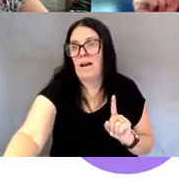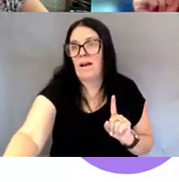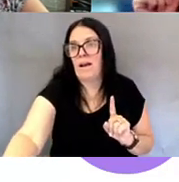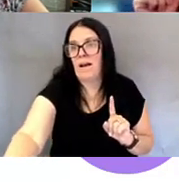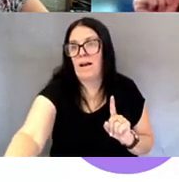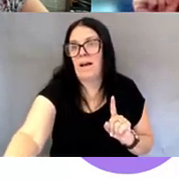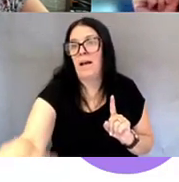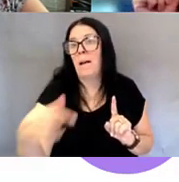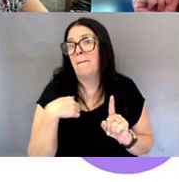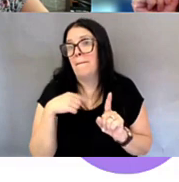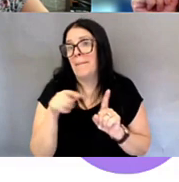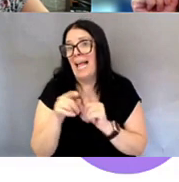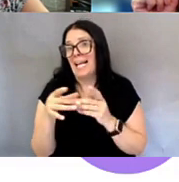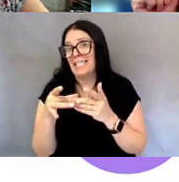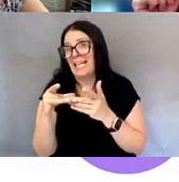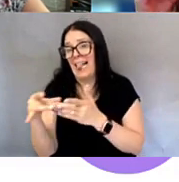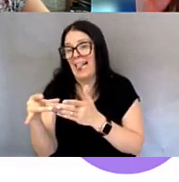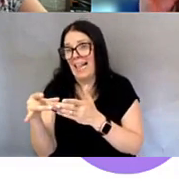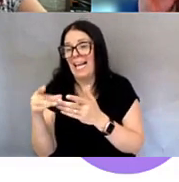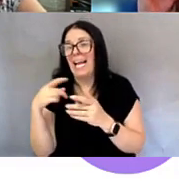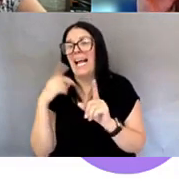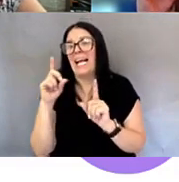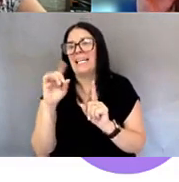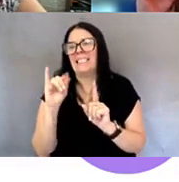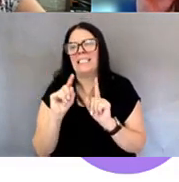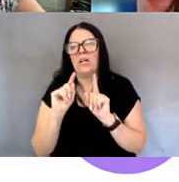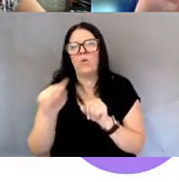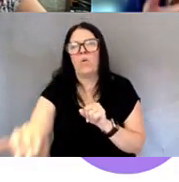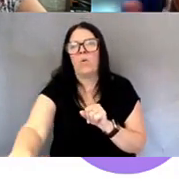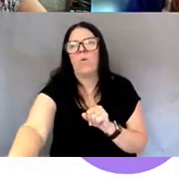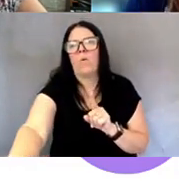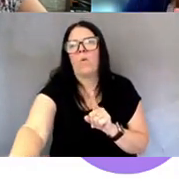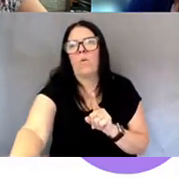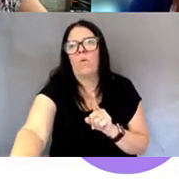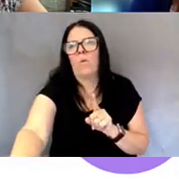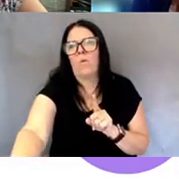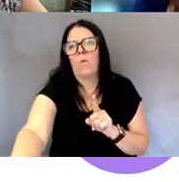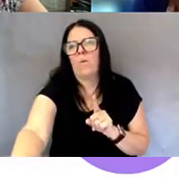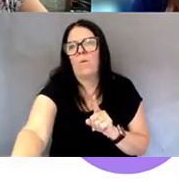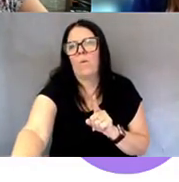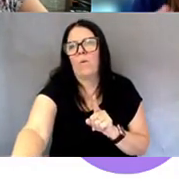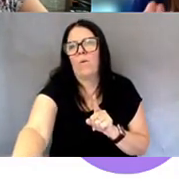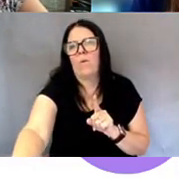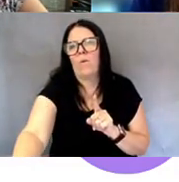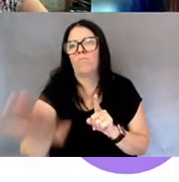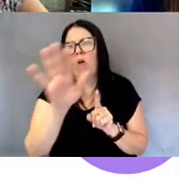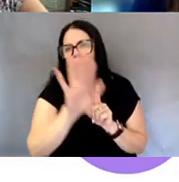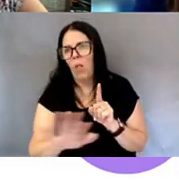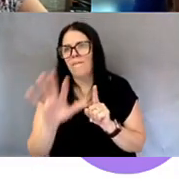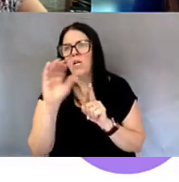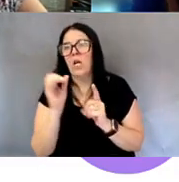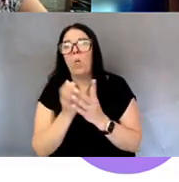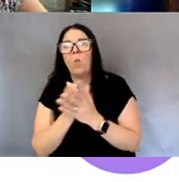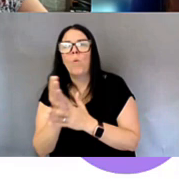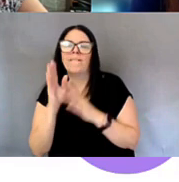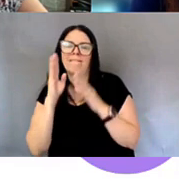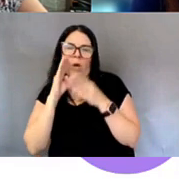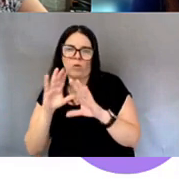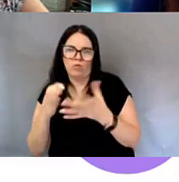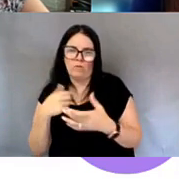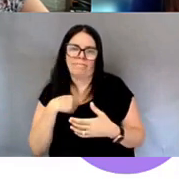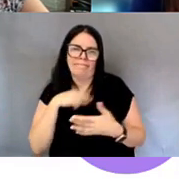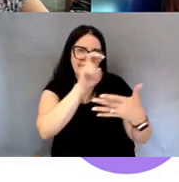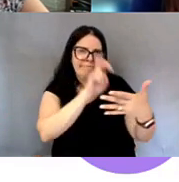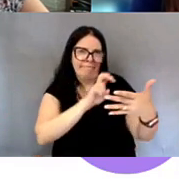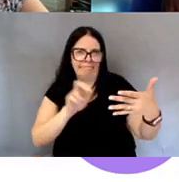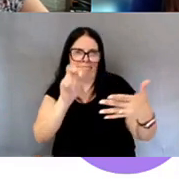went out to the field across Ontario through focus groups, but I wanted to